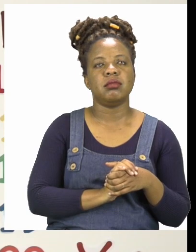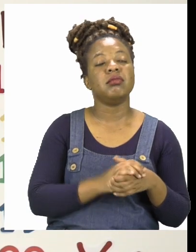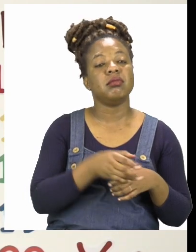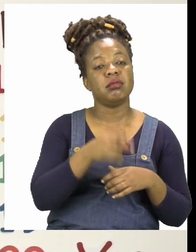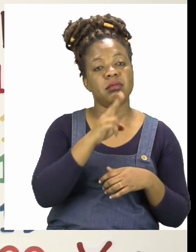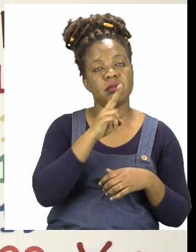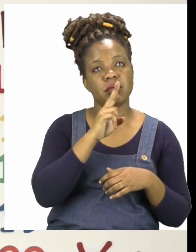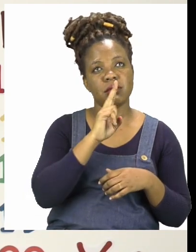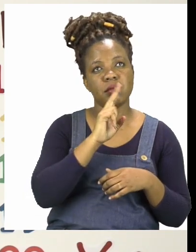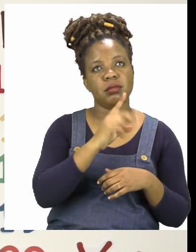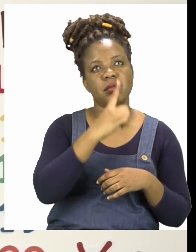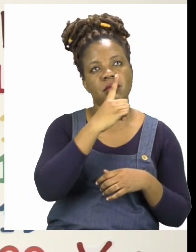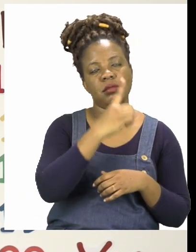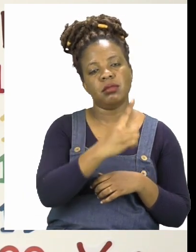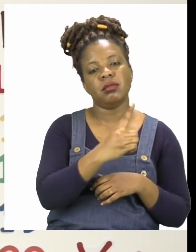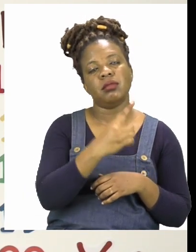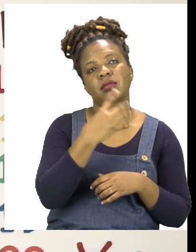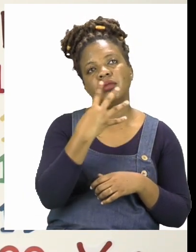equals